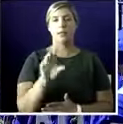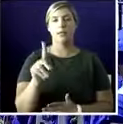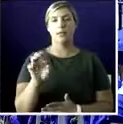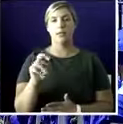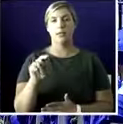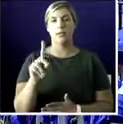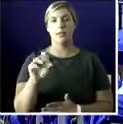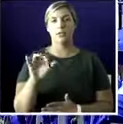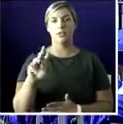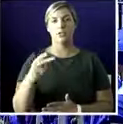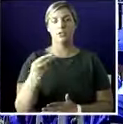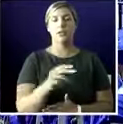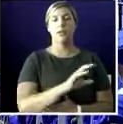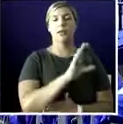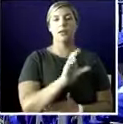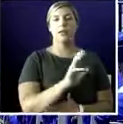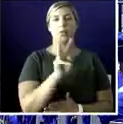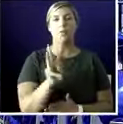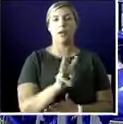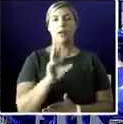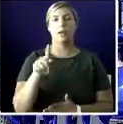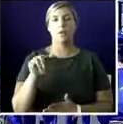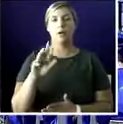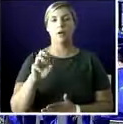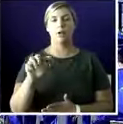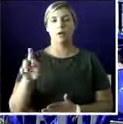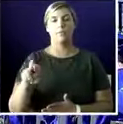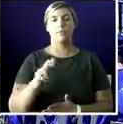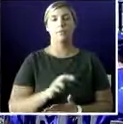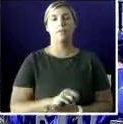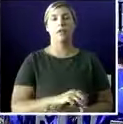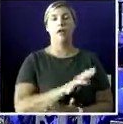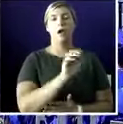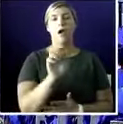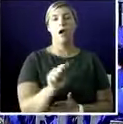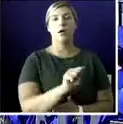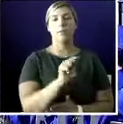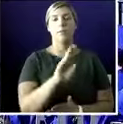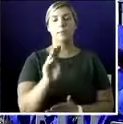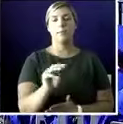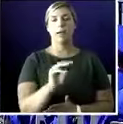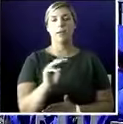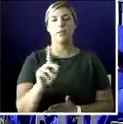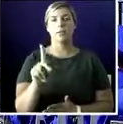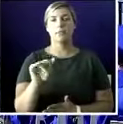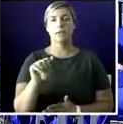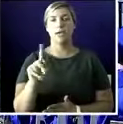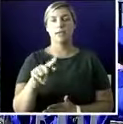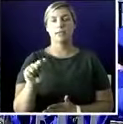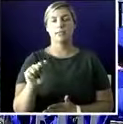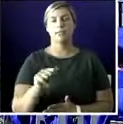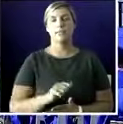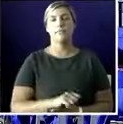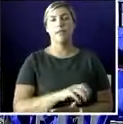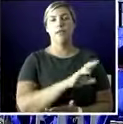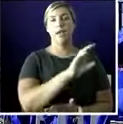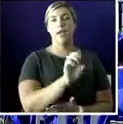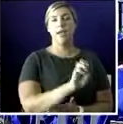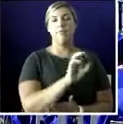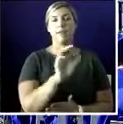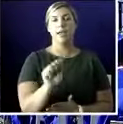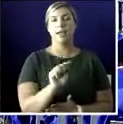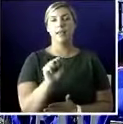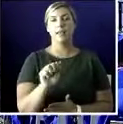Dendish. Caleb Wayne Parker. Austin Michael Diaz. Evan